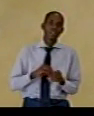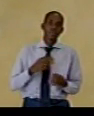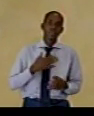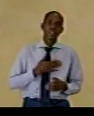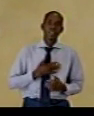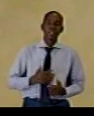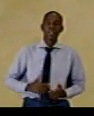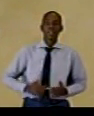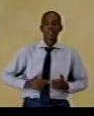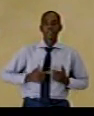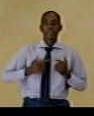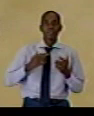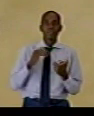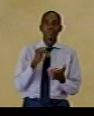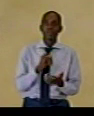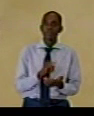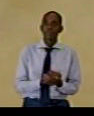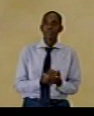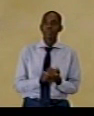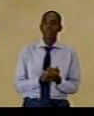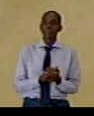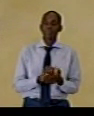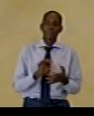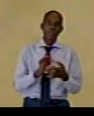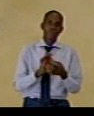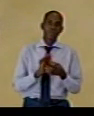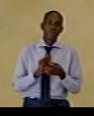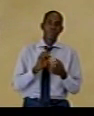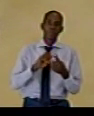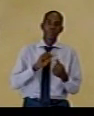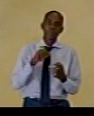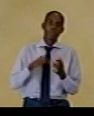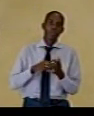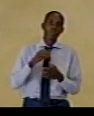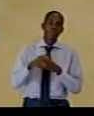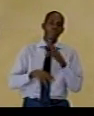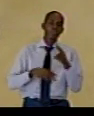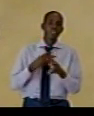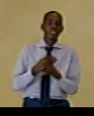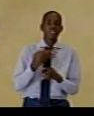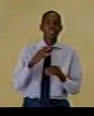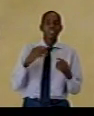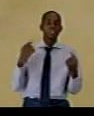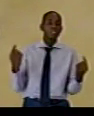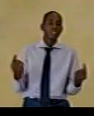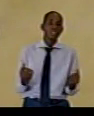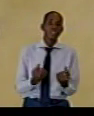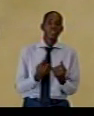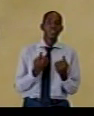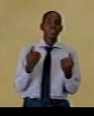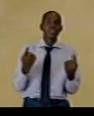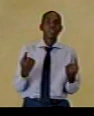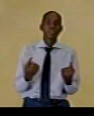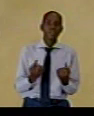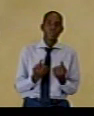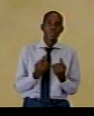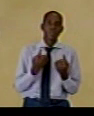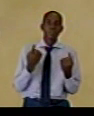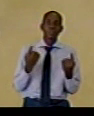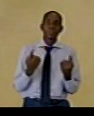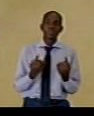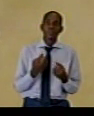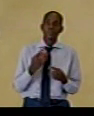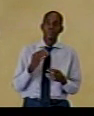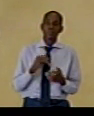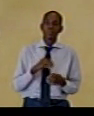in my life that belongs to this world of sin. In my